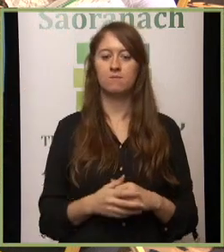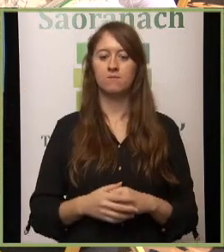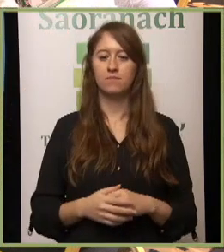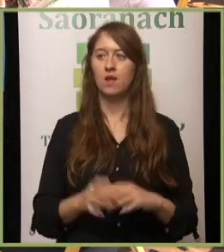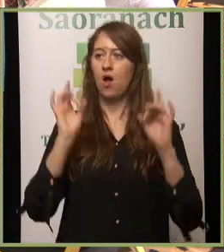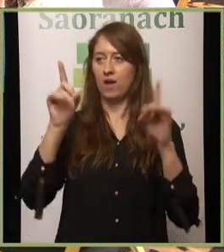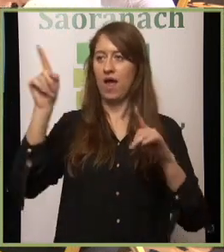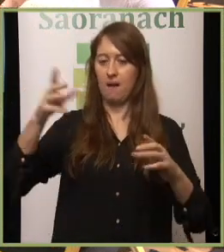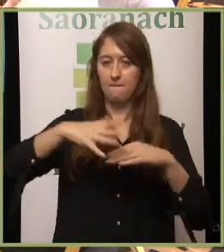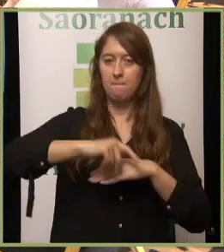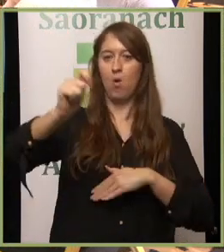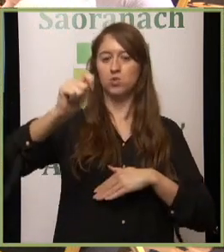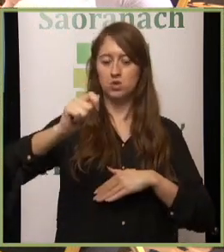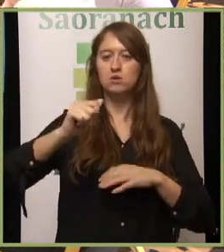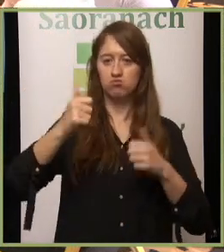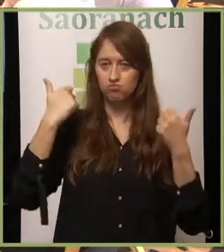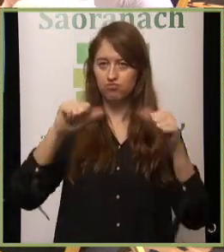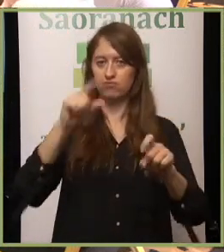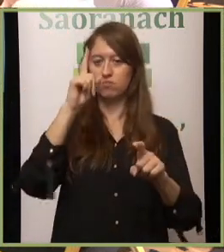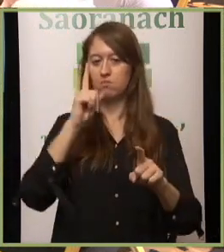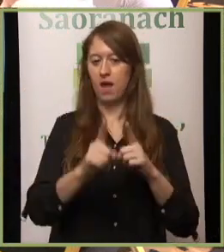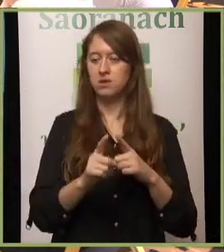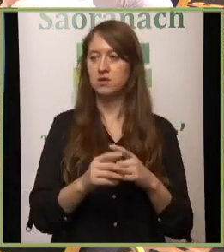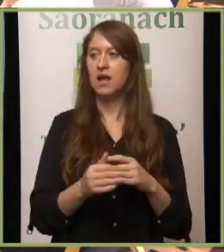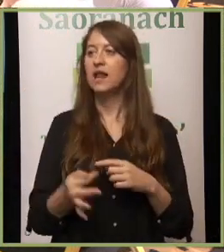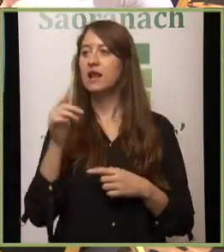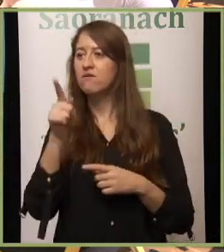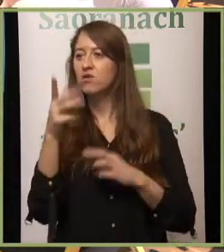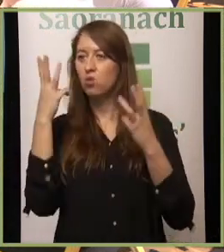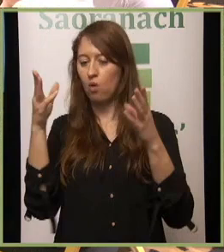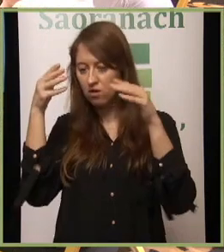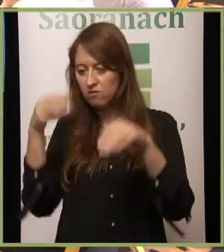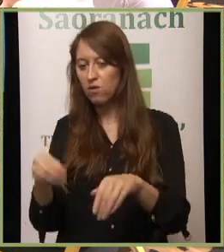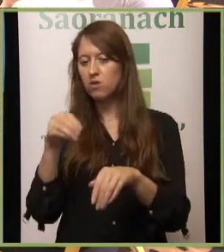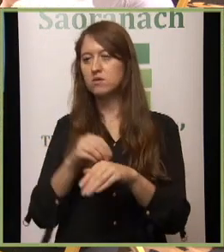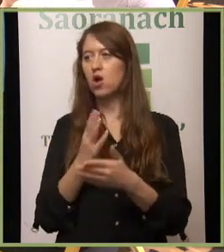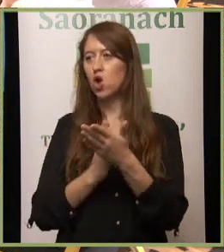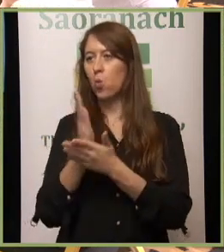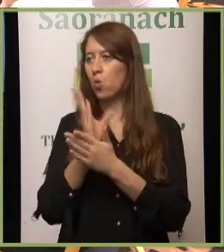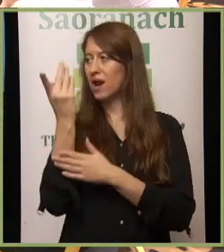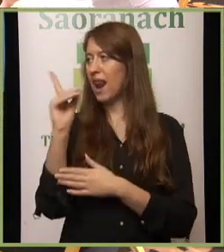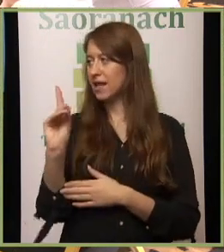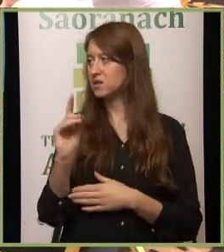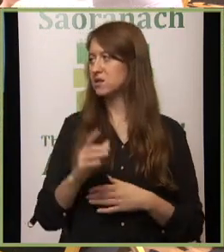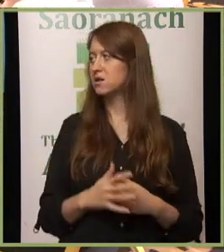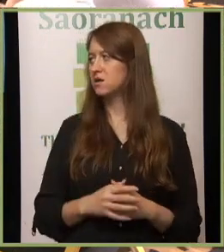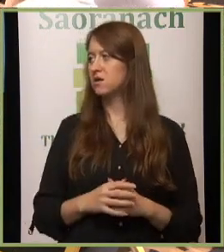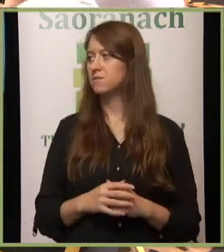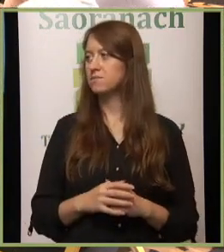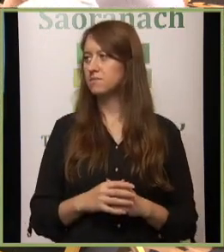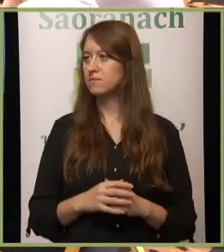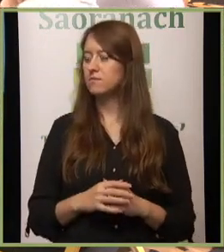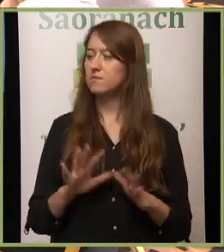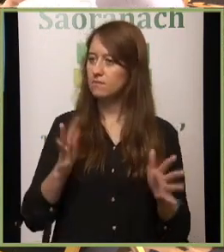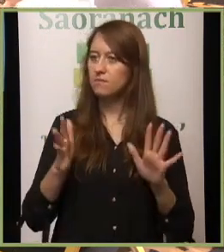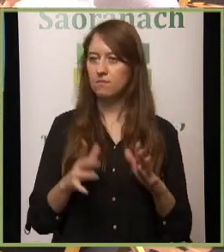That's a majority. And all those who just want to focus on woodlands, please raise your hand.